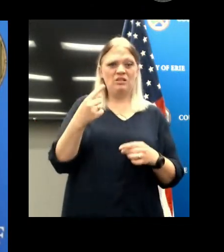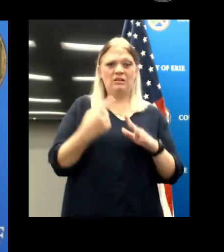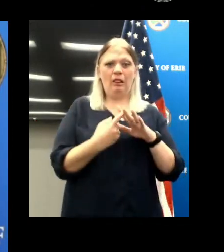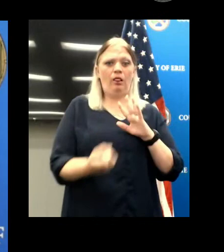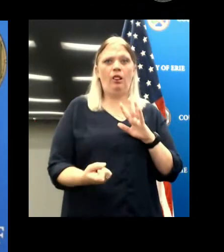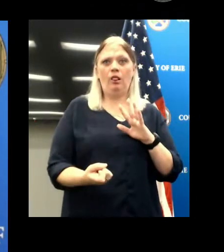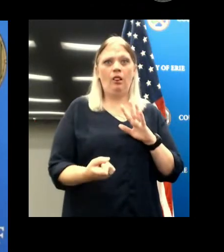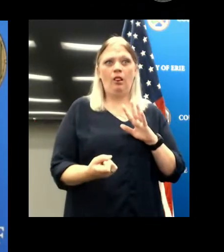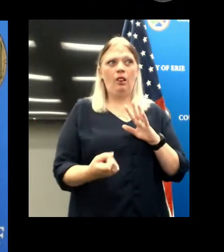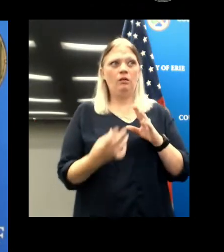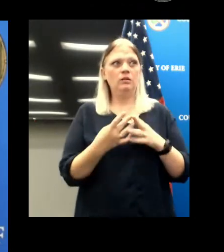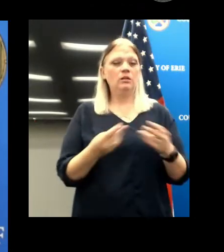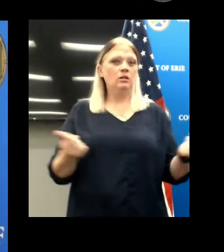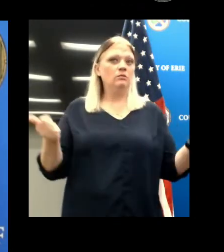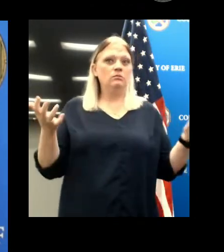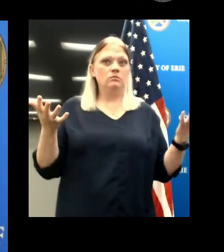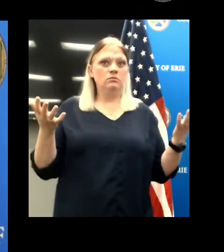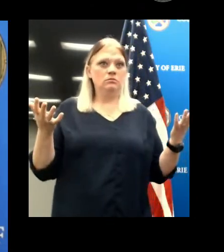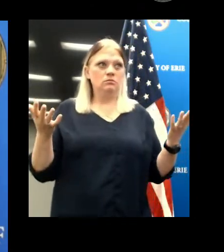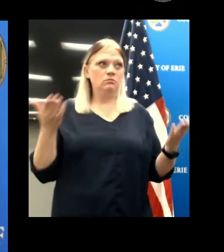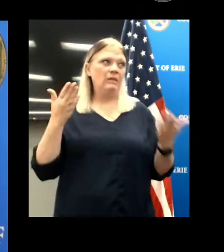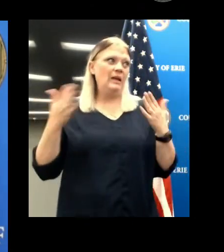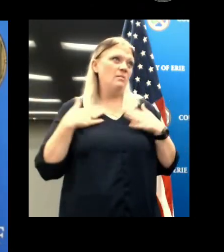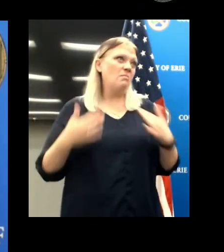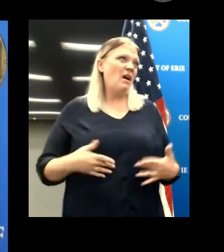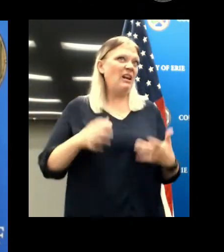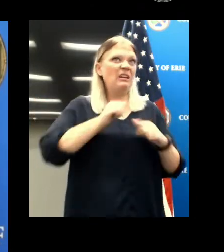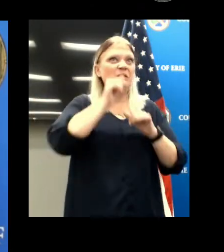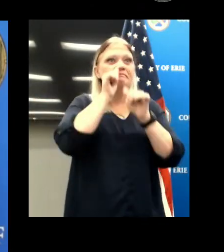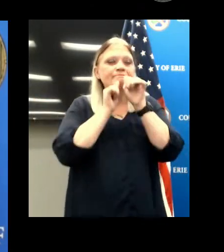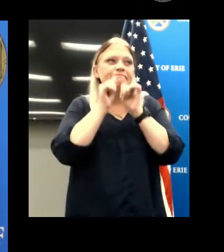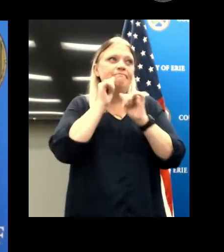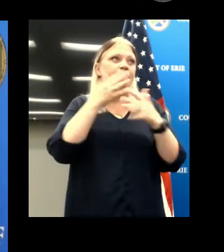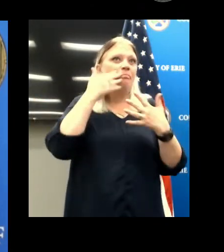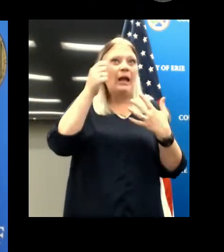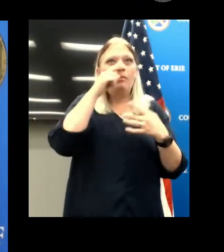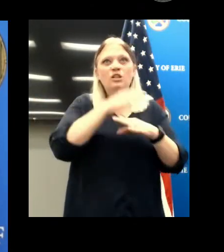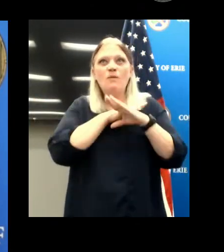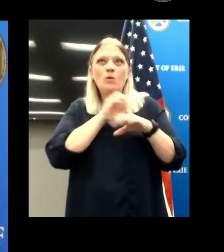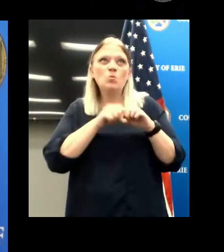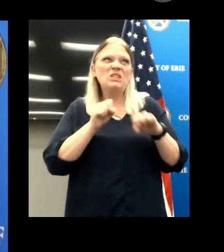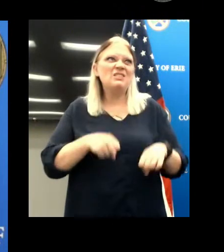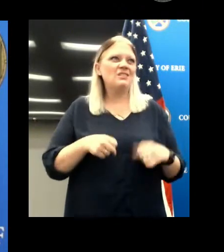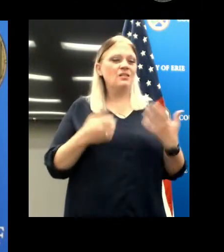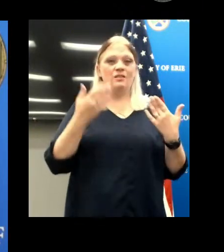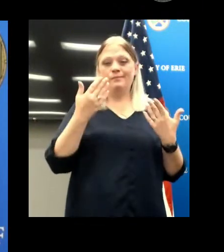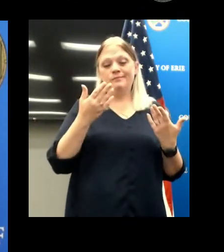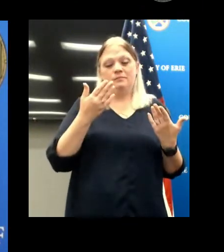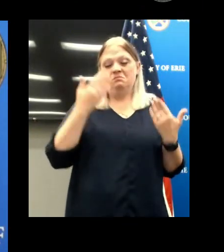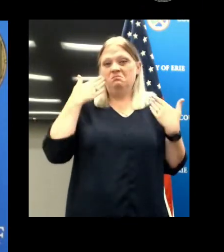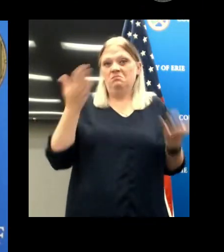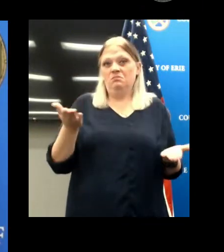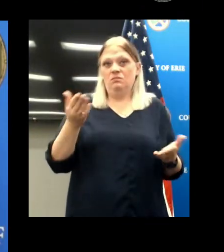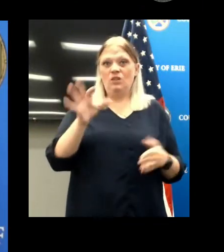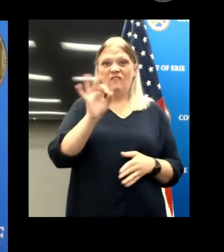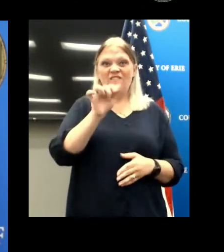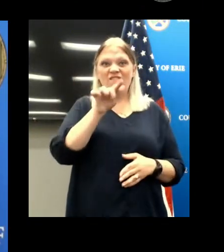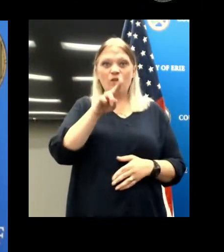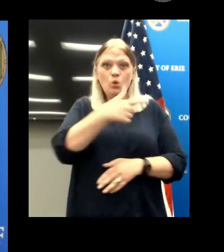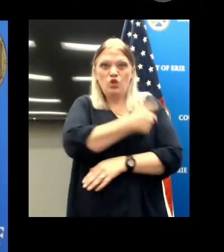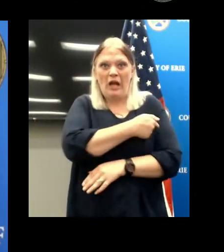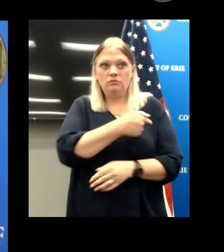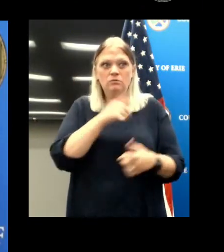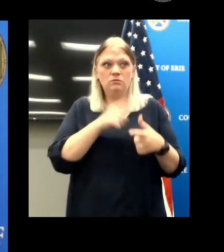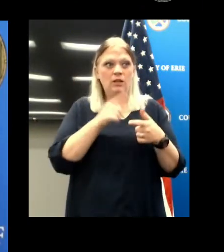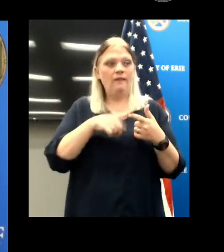bodies find a way to handle it better through our immune systems. I'm not so certain about that. I don't know how many times we've gotten flu shots and then we still